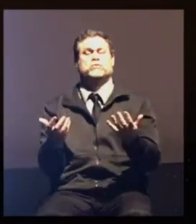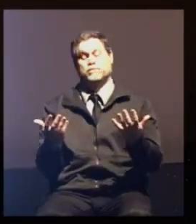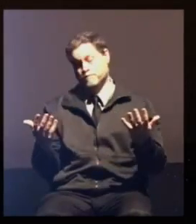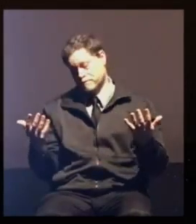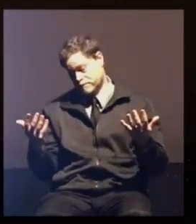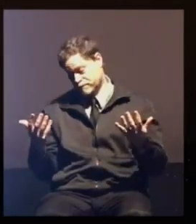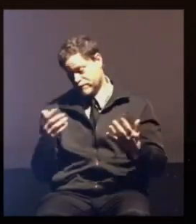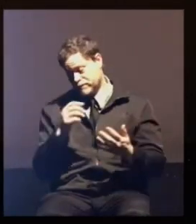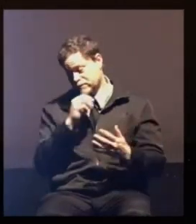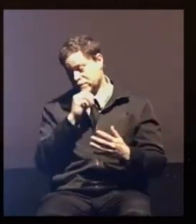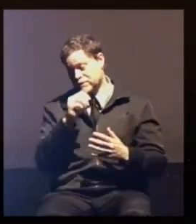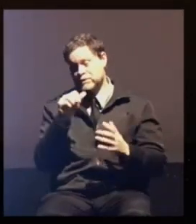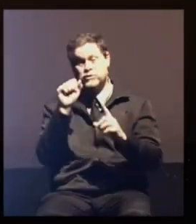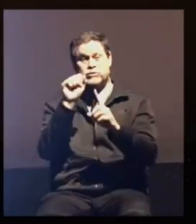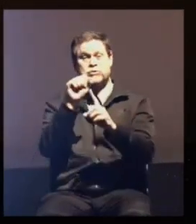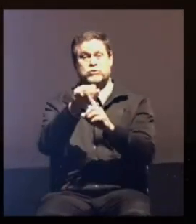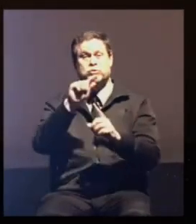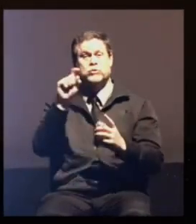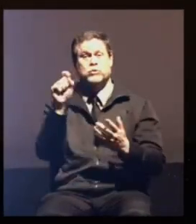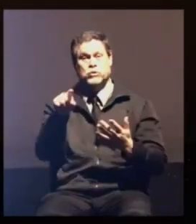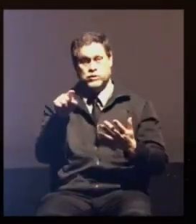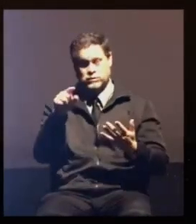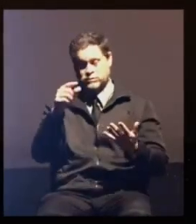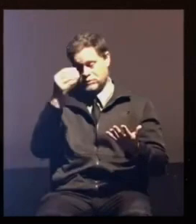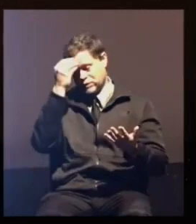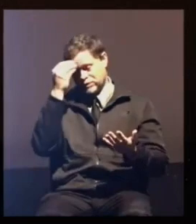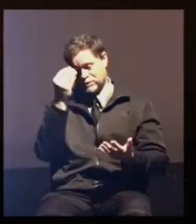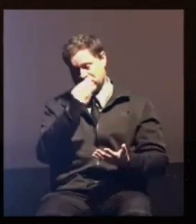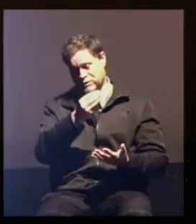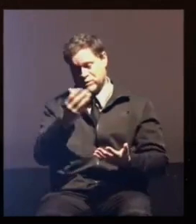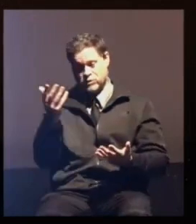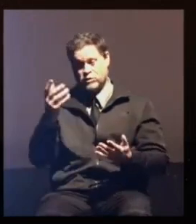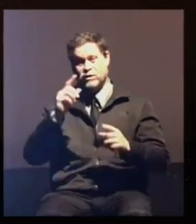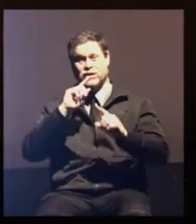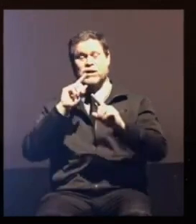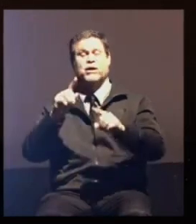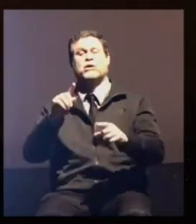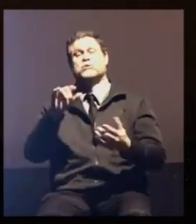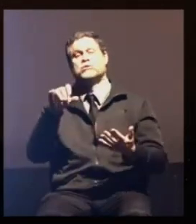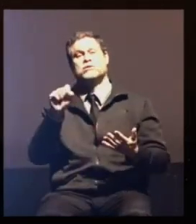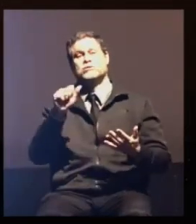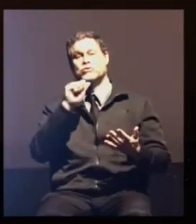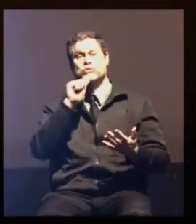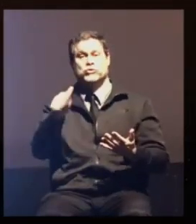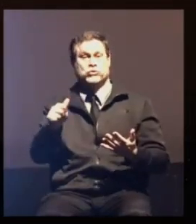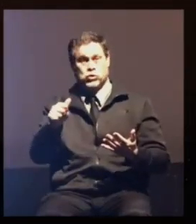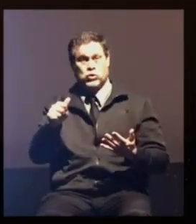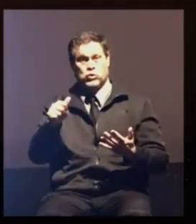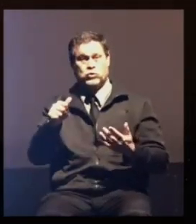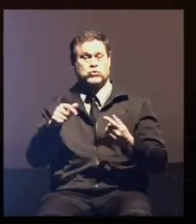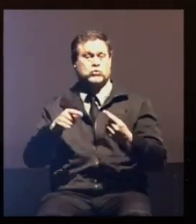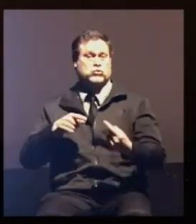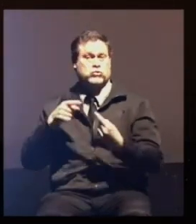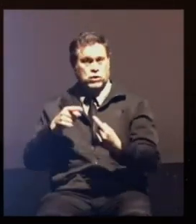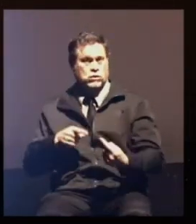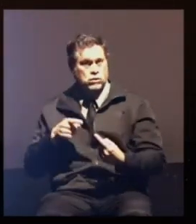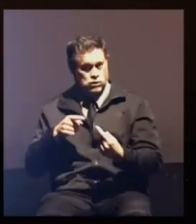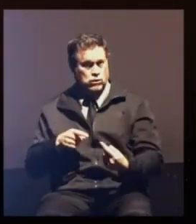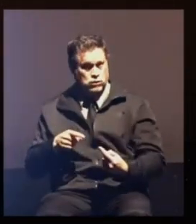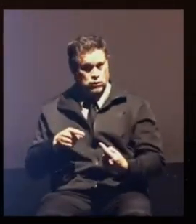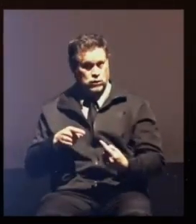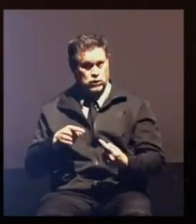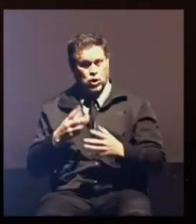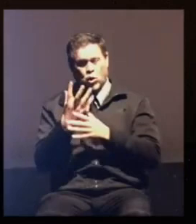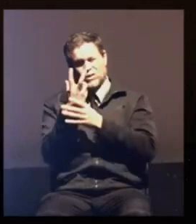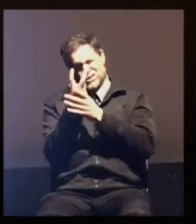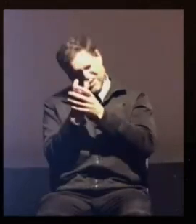Well, it's not a trick question. I'm going to tell you what the answer is. Don't struggle. It will